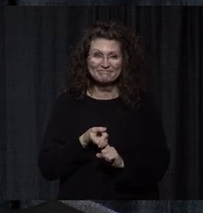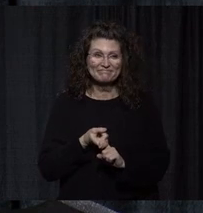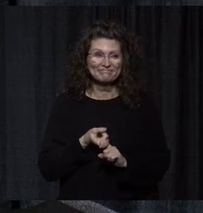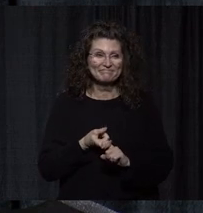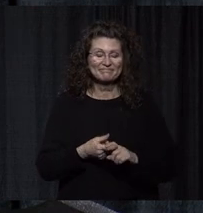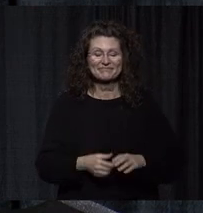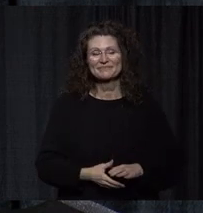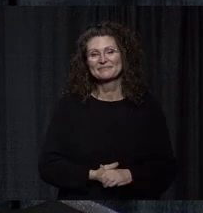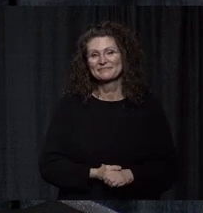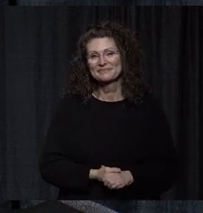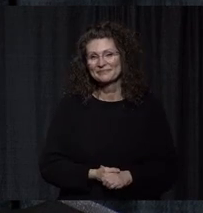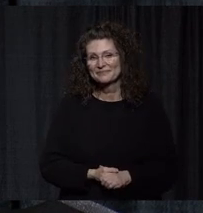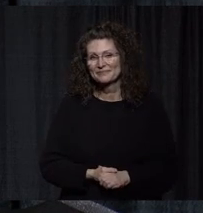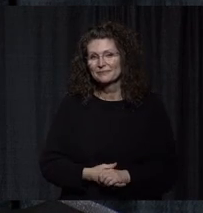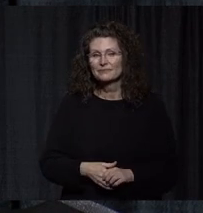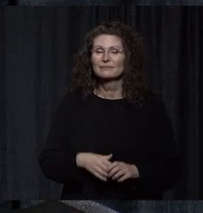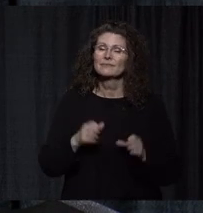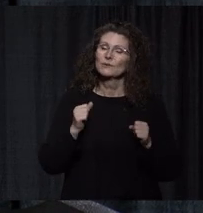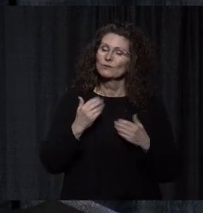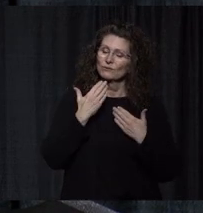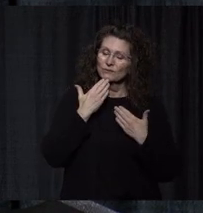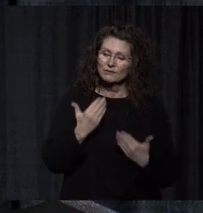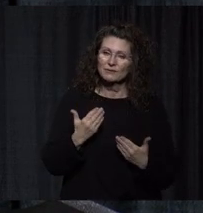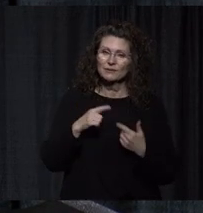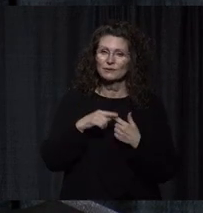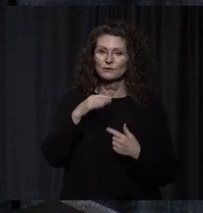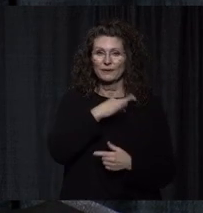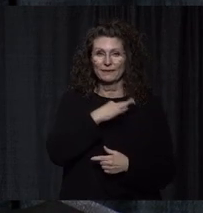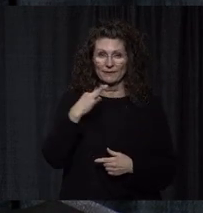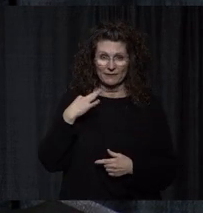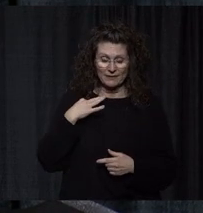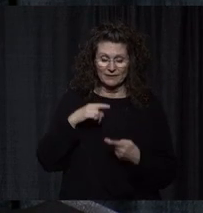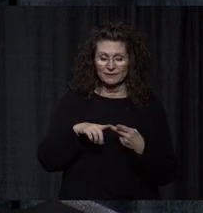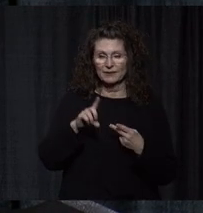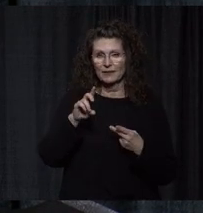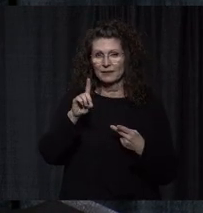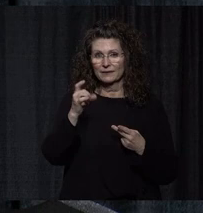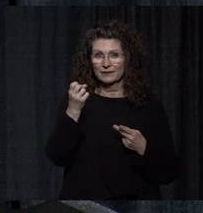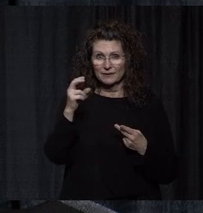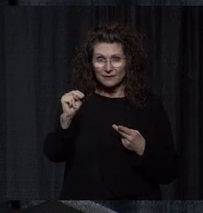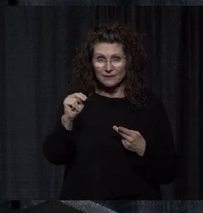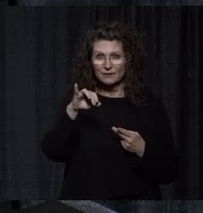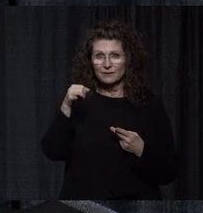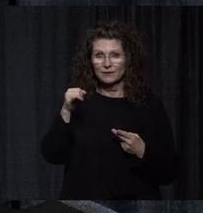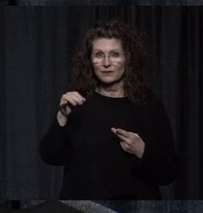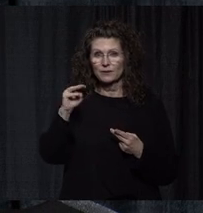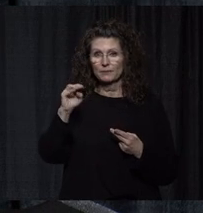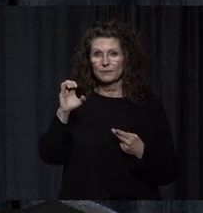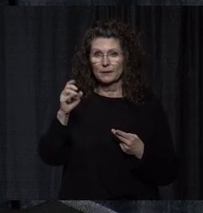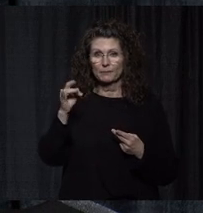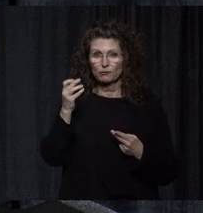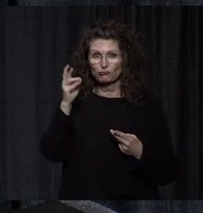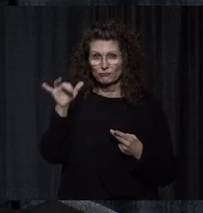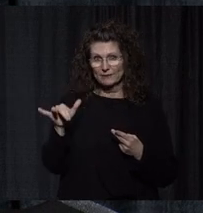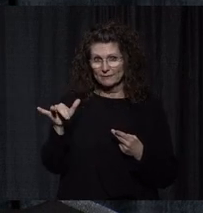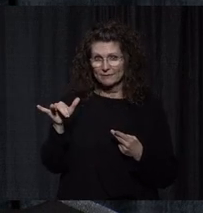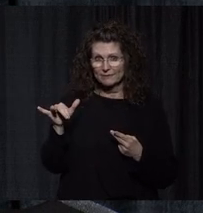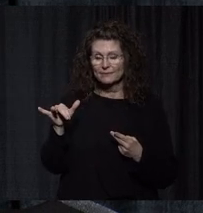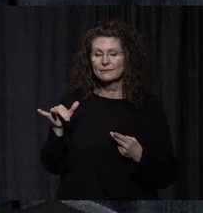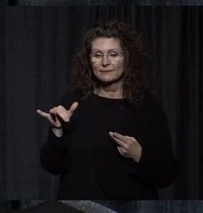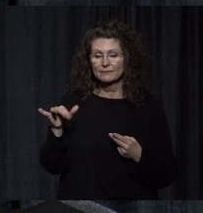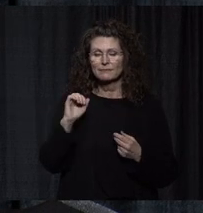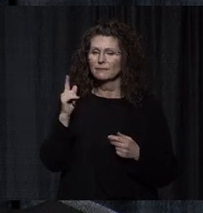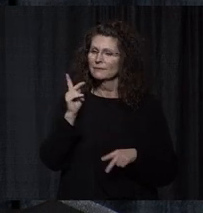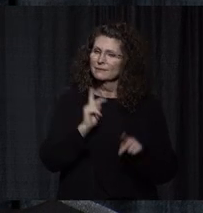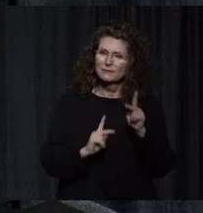And I'm very thankful to the faculty, to the dean, JJ McMurtry, to all